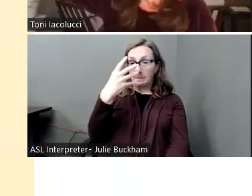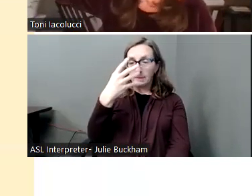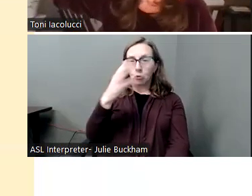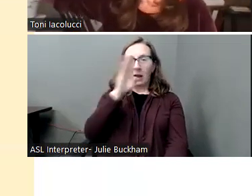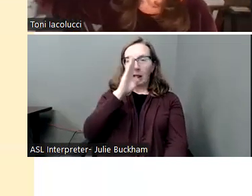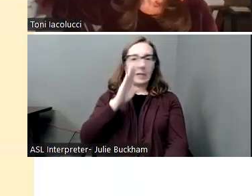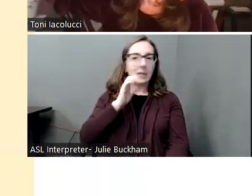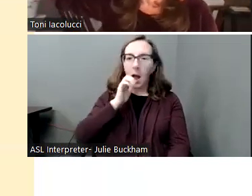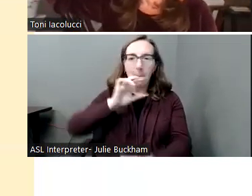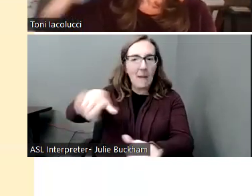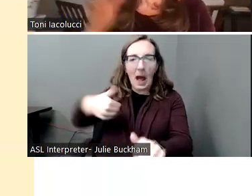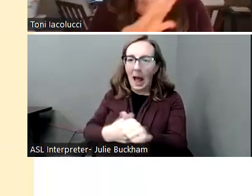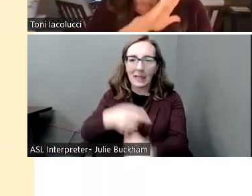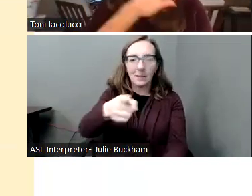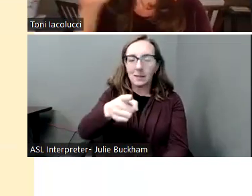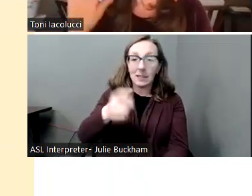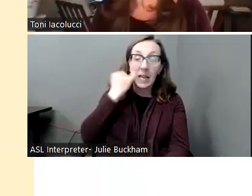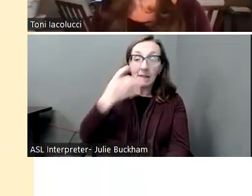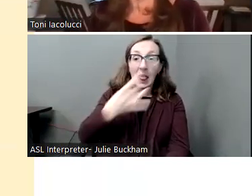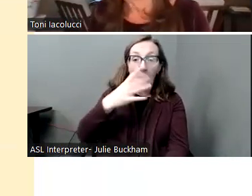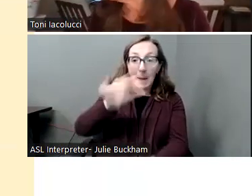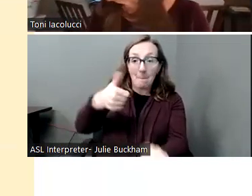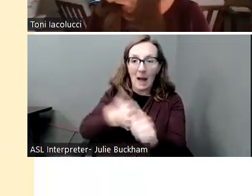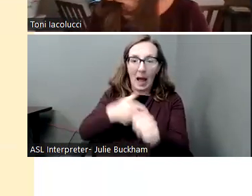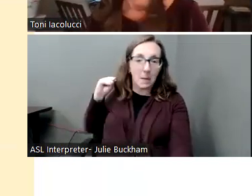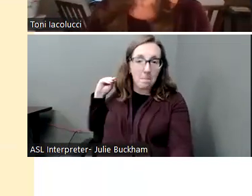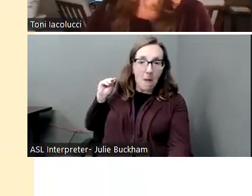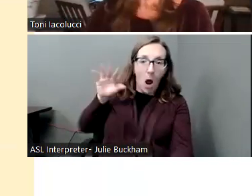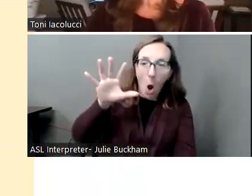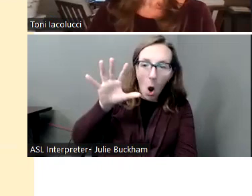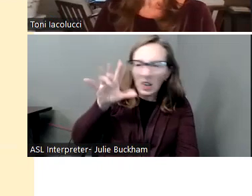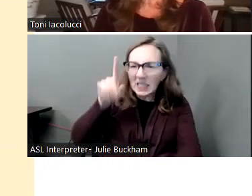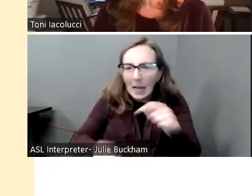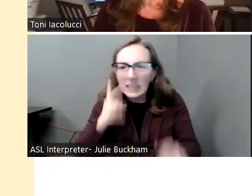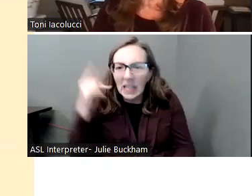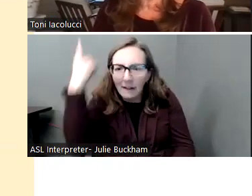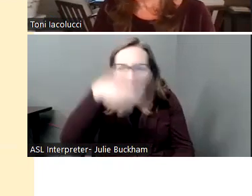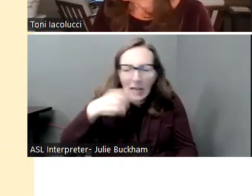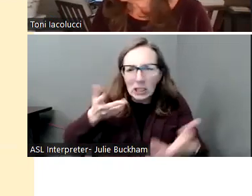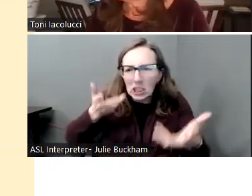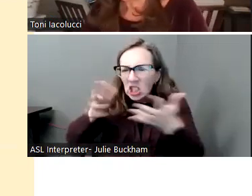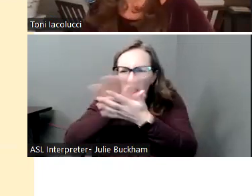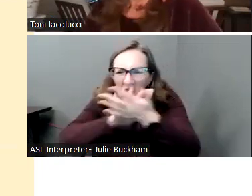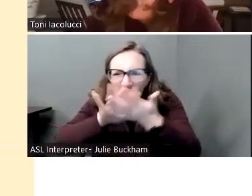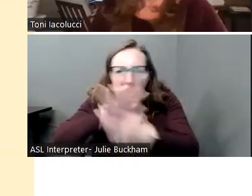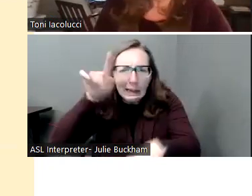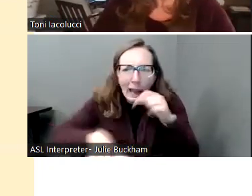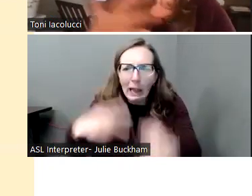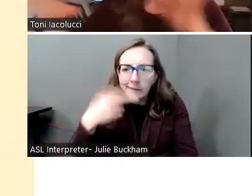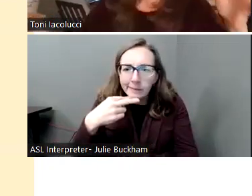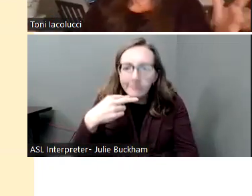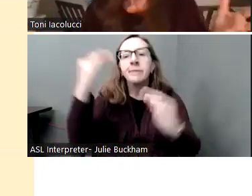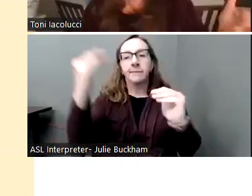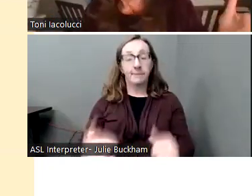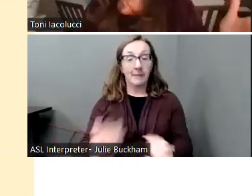never backlit, because if there's light behind it, it just wipes out their face. So you have no capacity of speech read. And